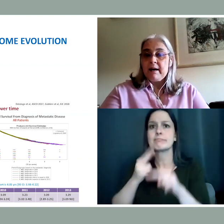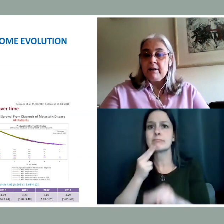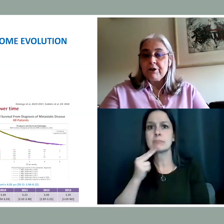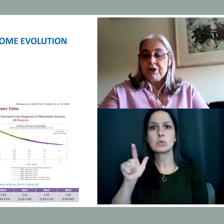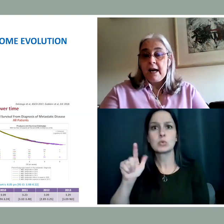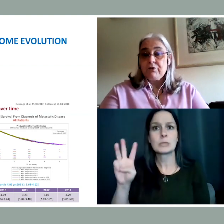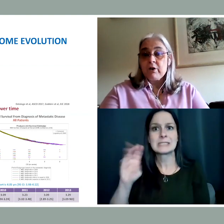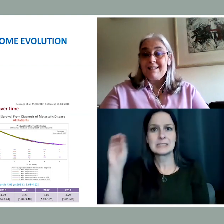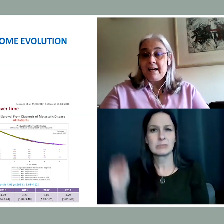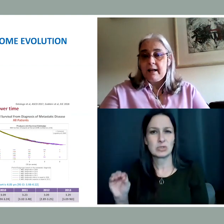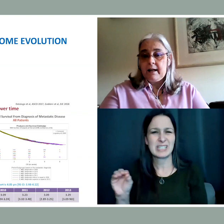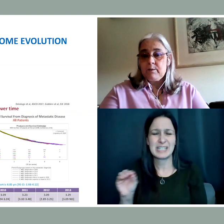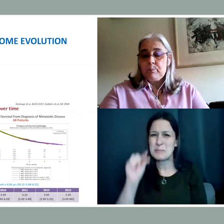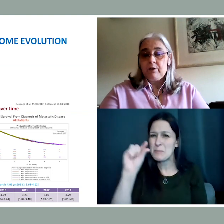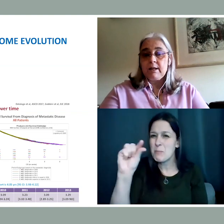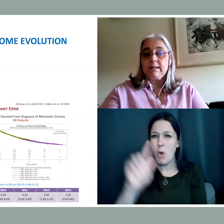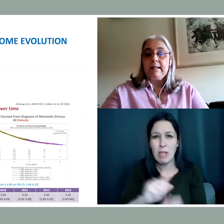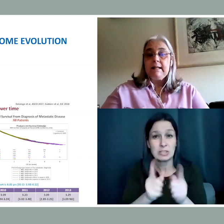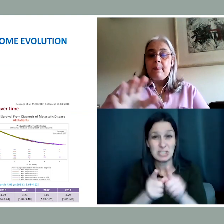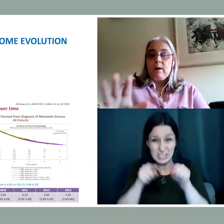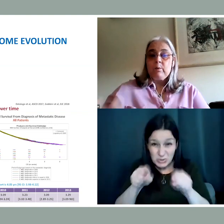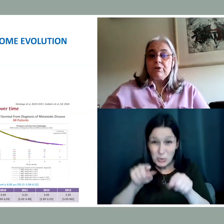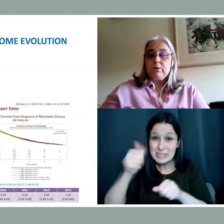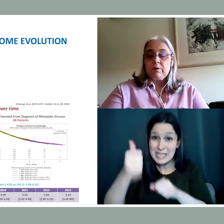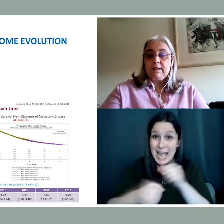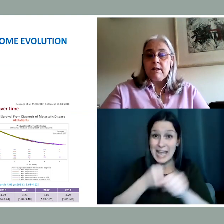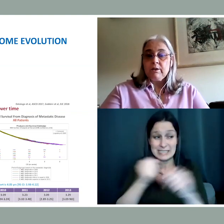very minor change for a decade period.